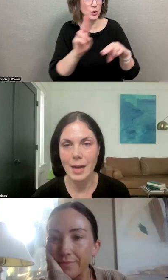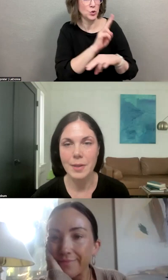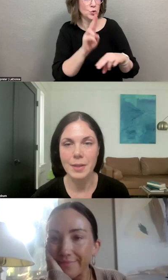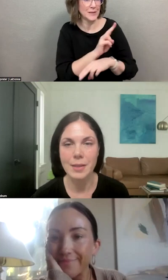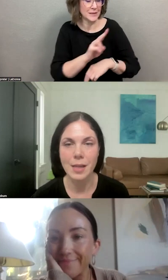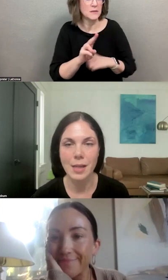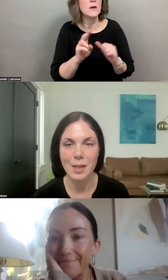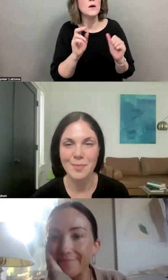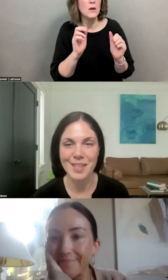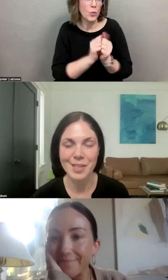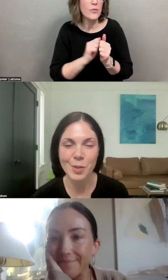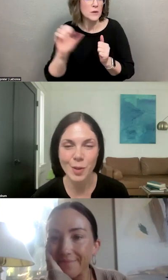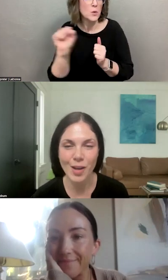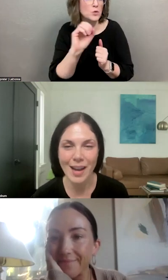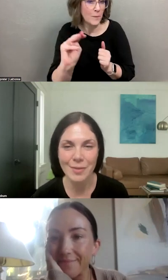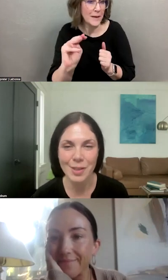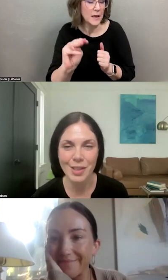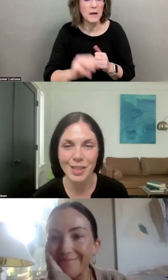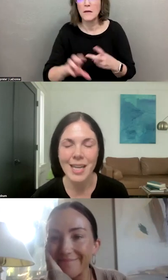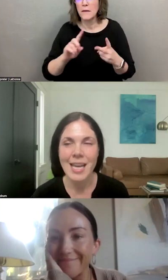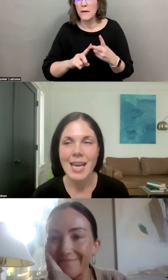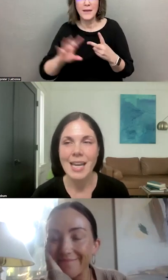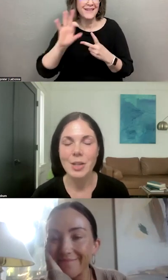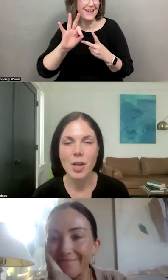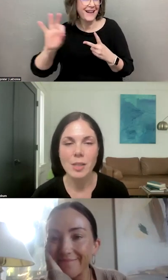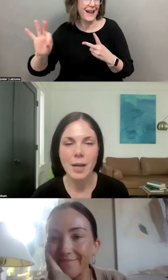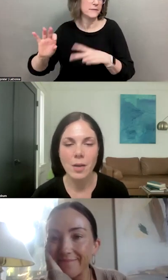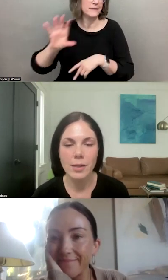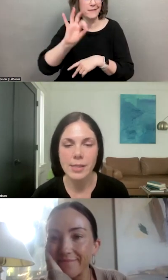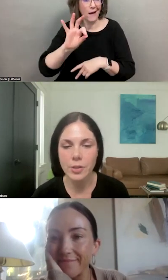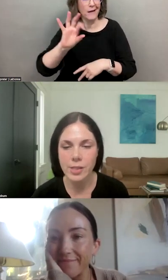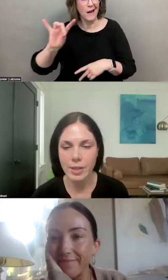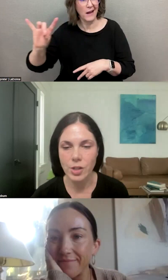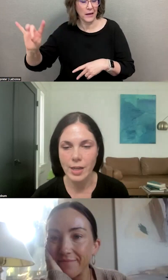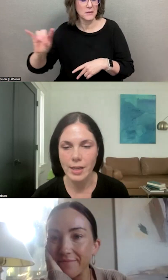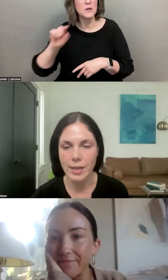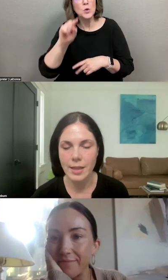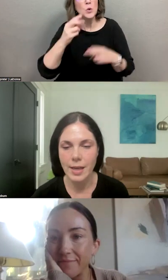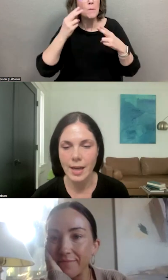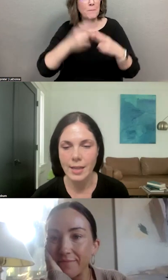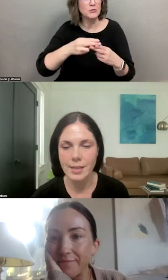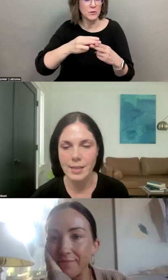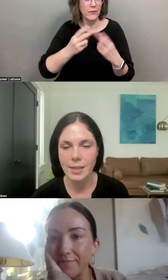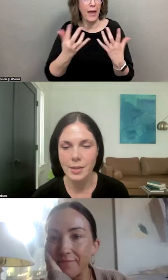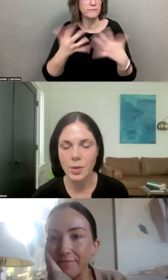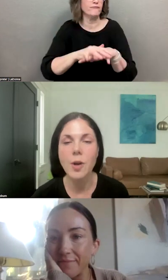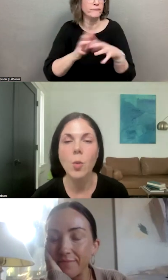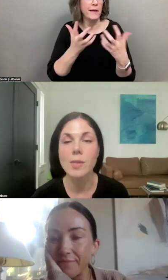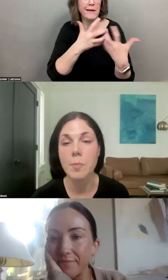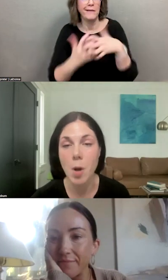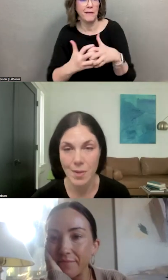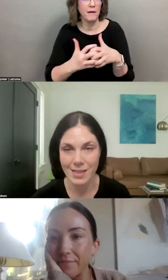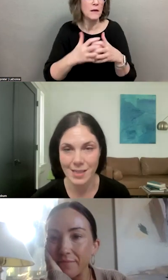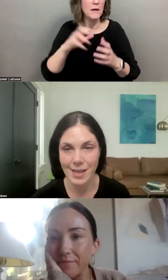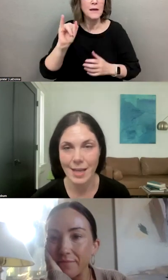988 happened not too long after. And you talked about this intersection that you felt